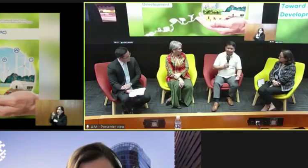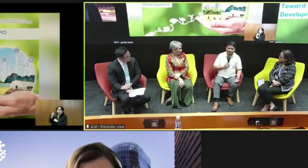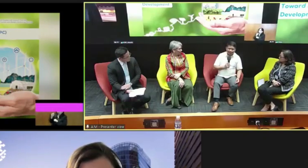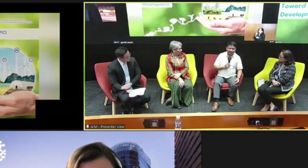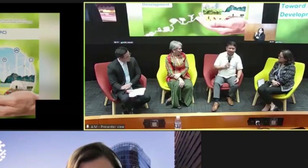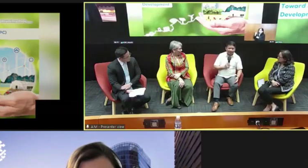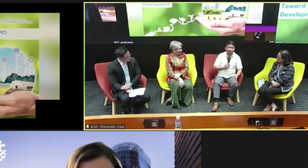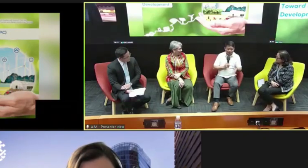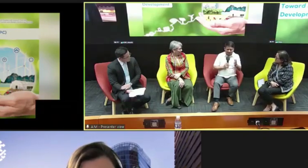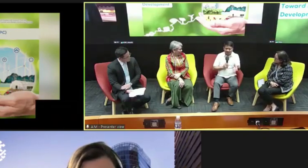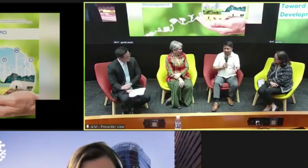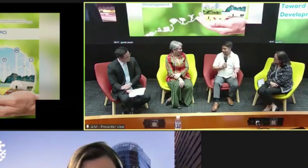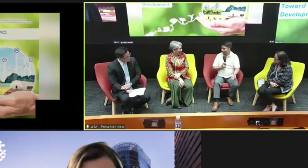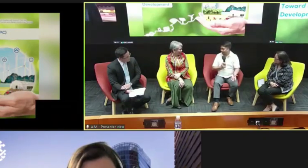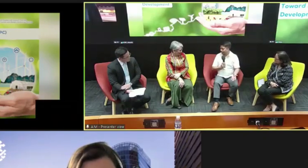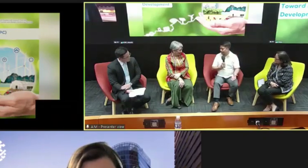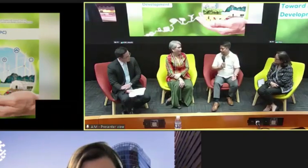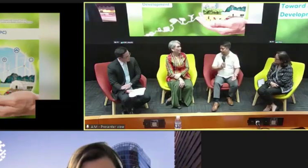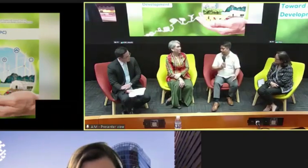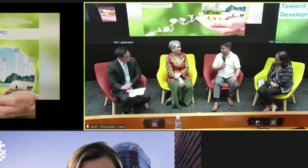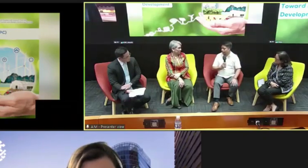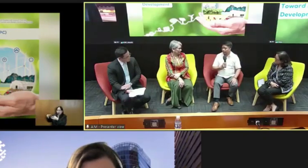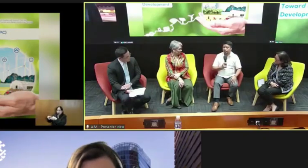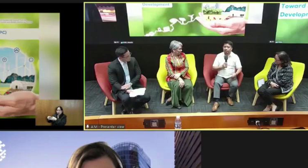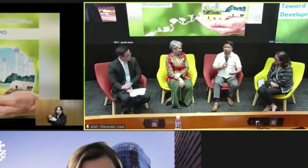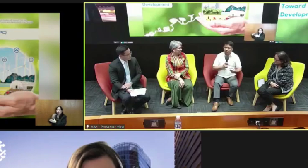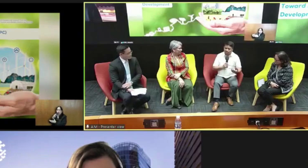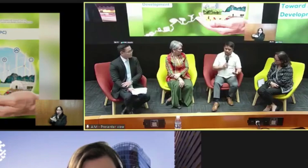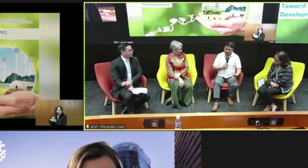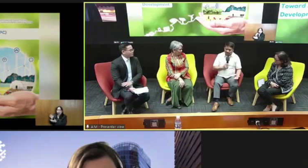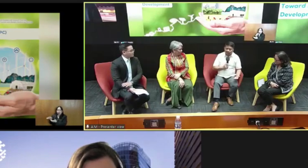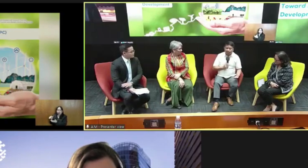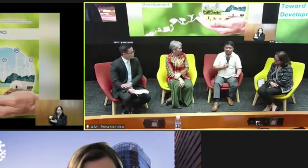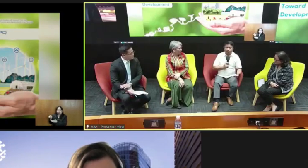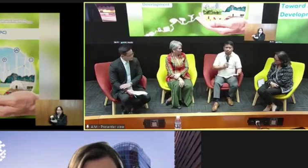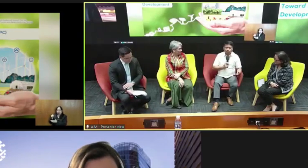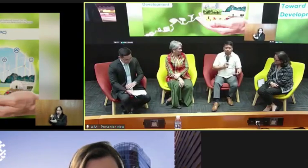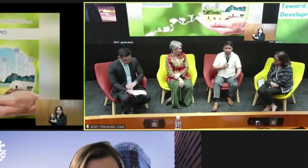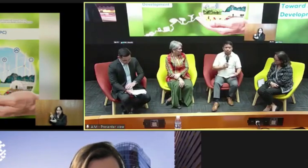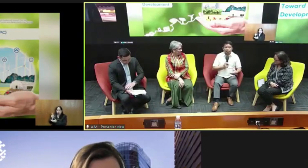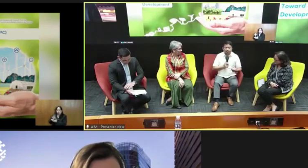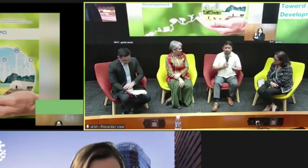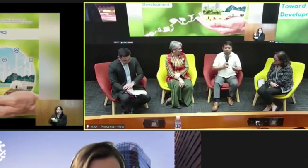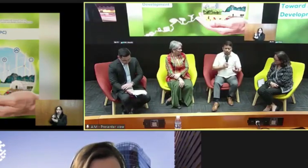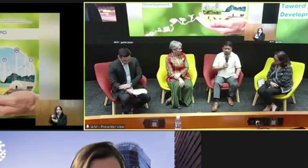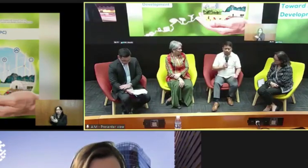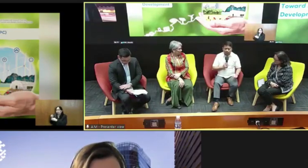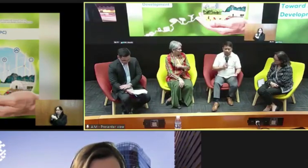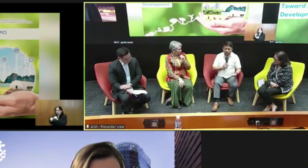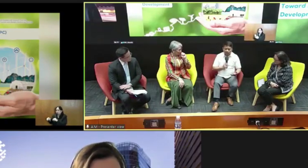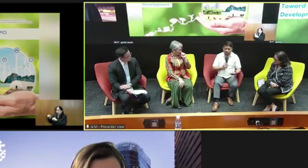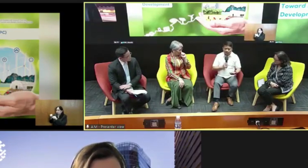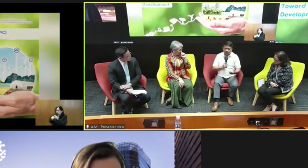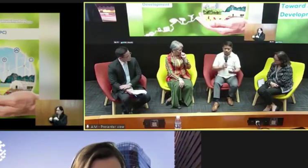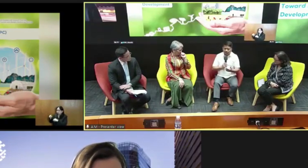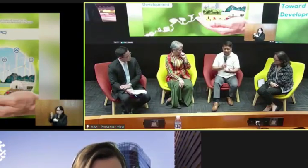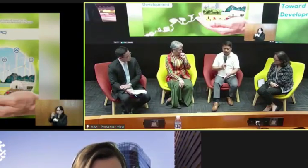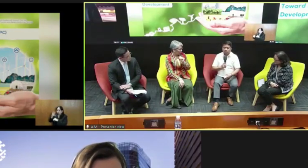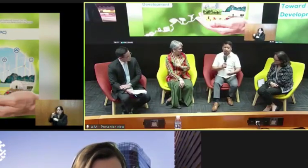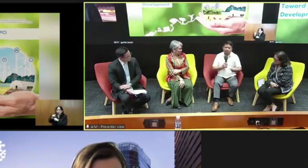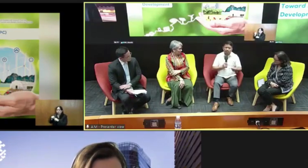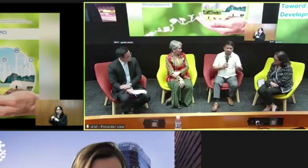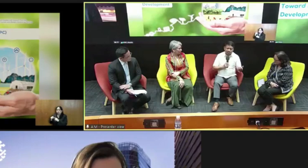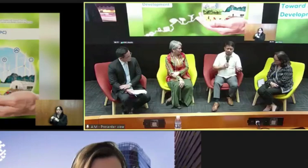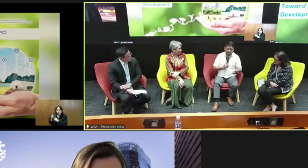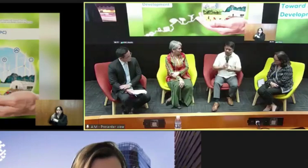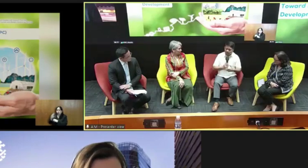dirty jobs are those in that sector as well. So they really just have to use tools such as